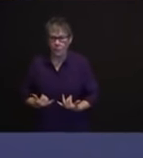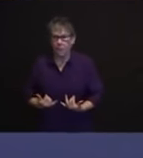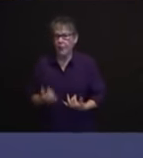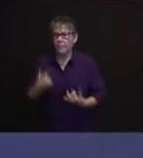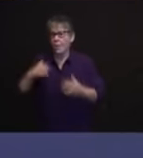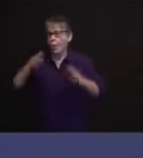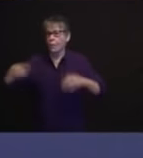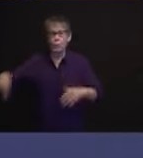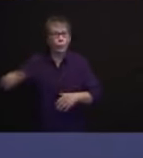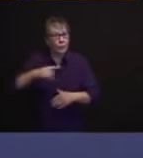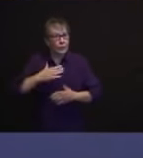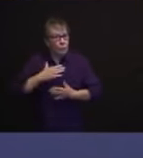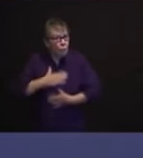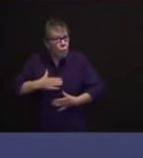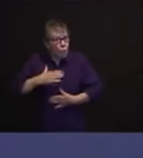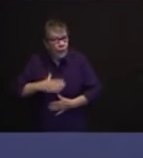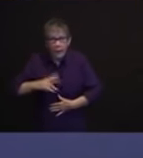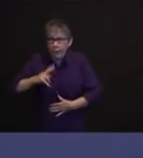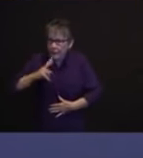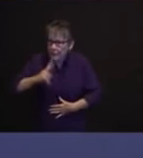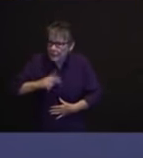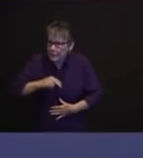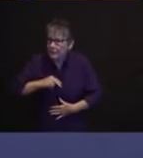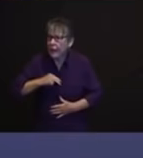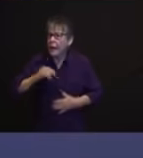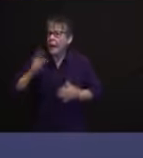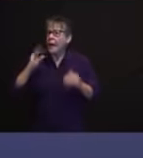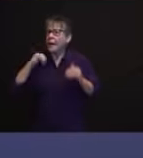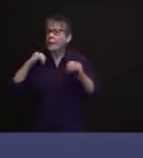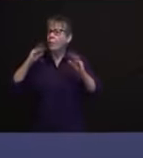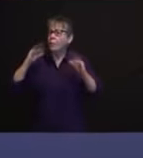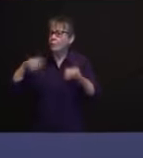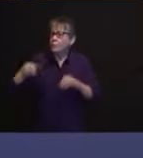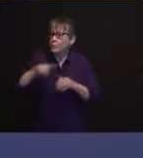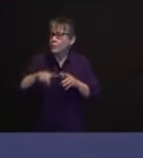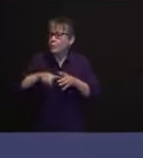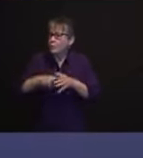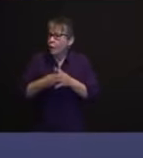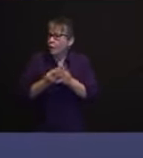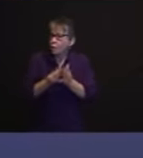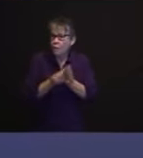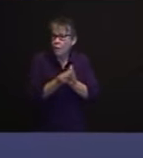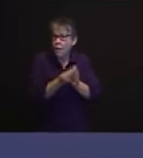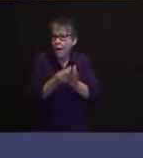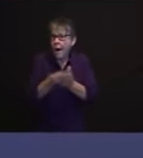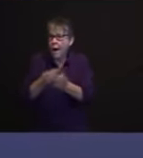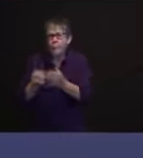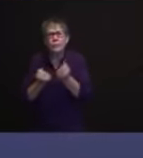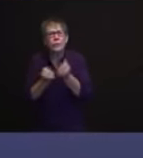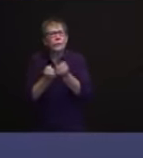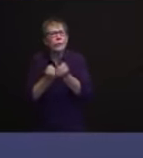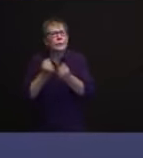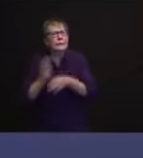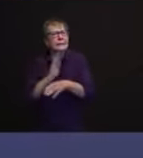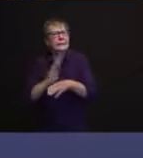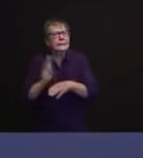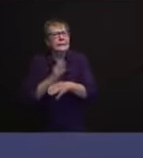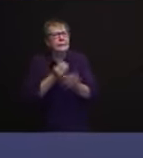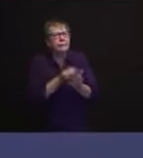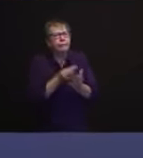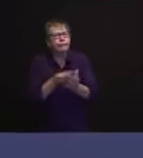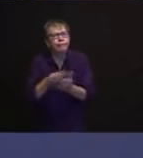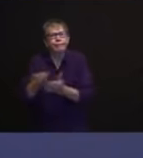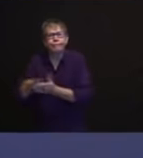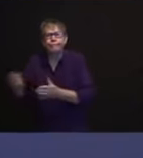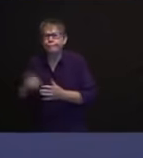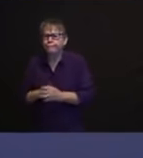support our small businesses as the holiday season kicked off. Each day over the past few months, we've